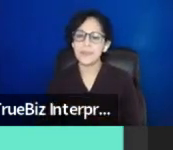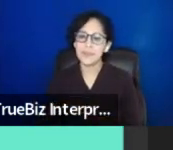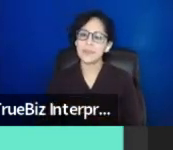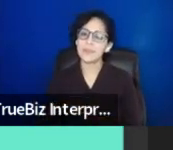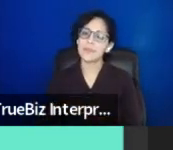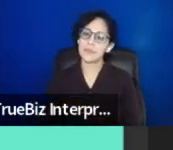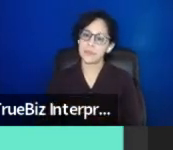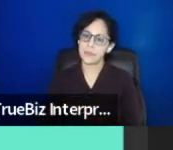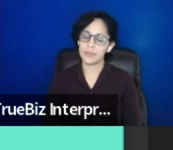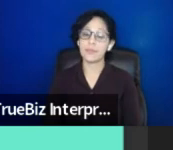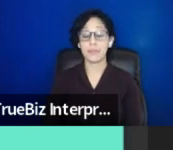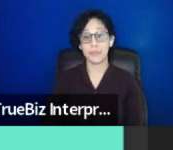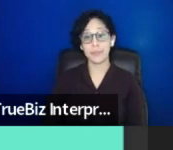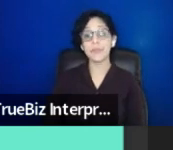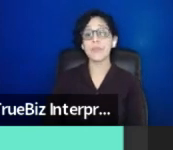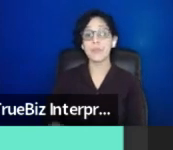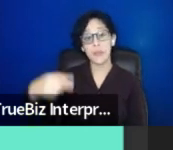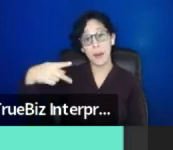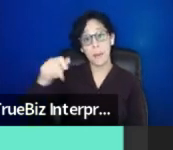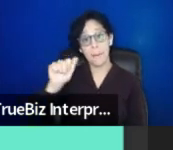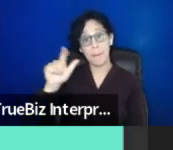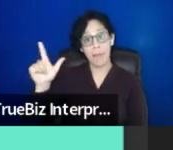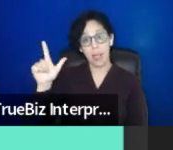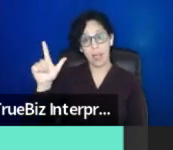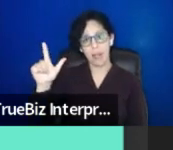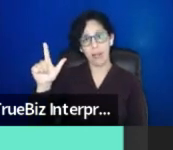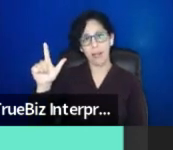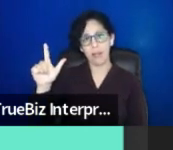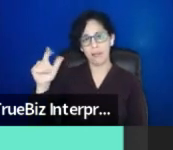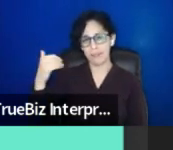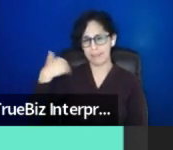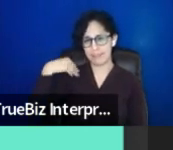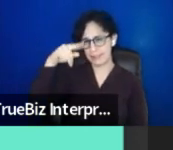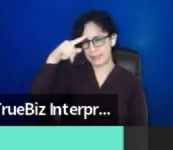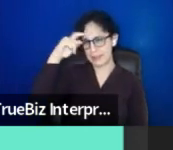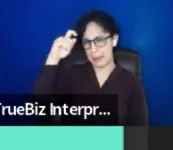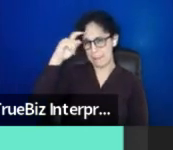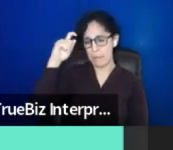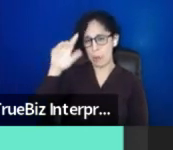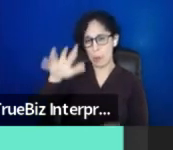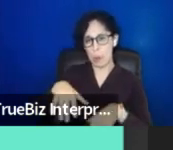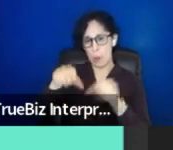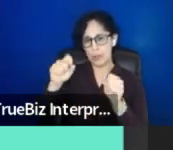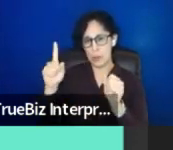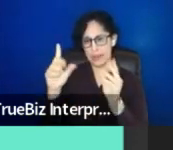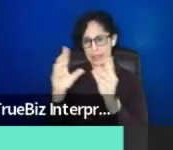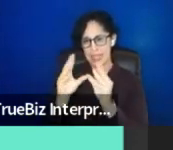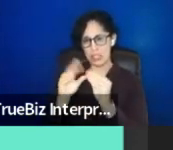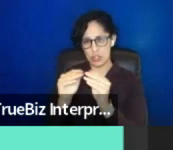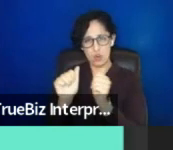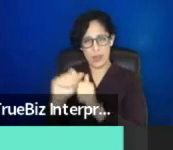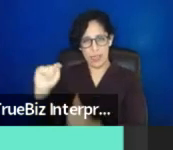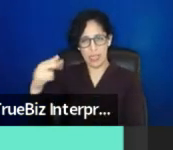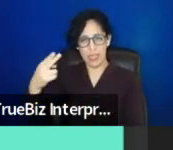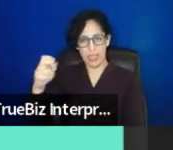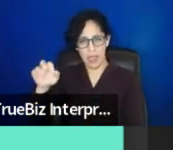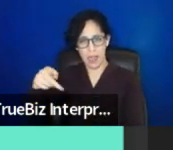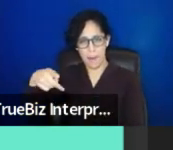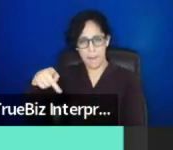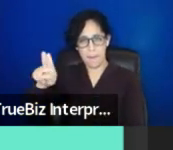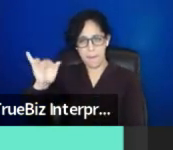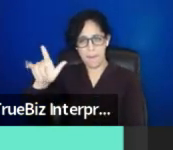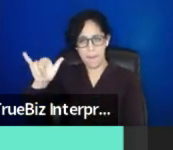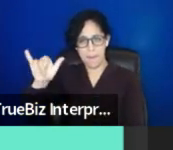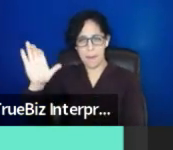So PAAL, I believe over the summer did a session with the public. I was on furlough at that time,